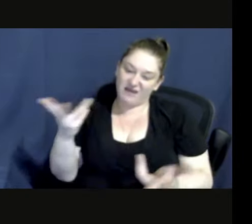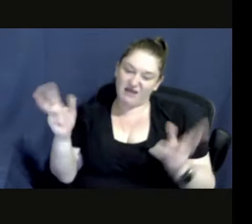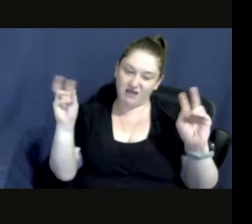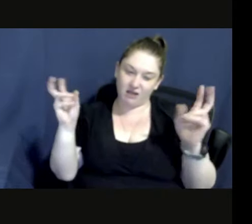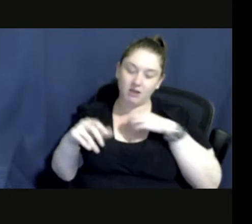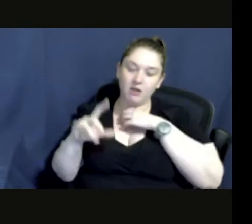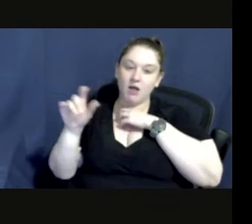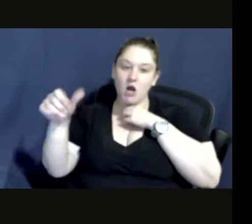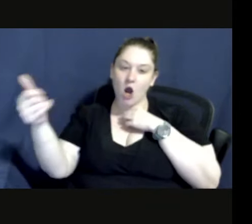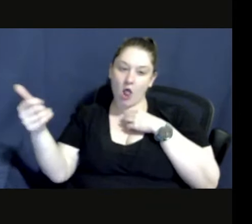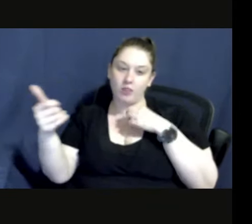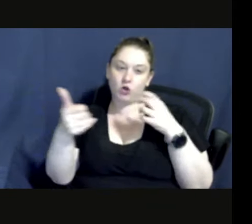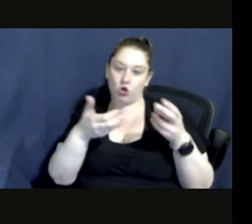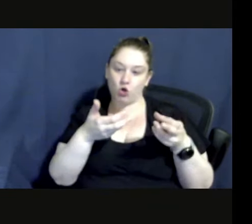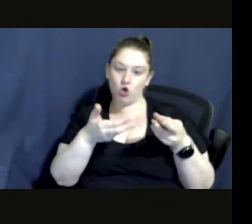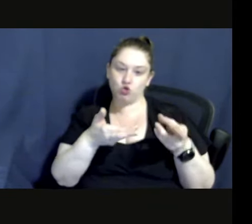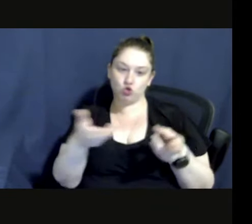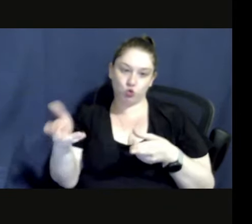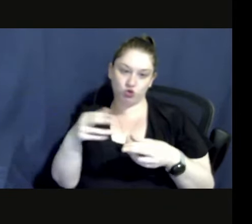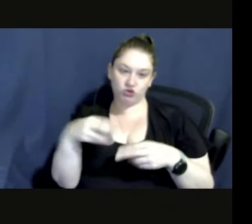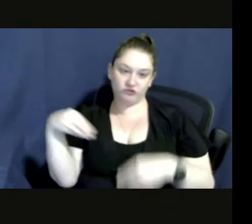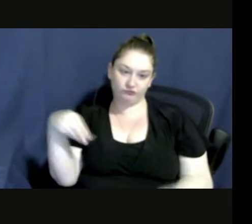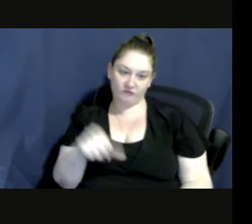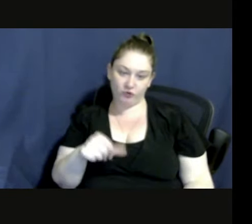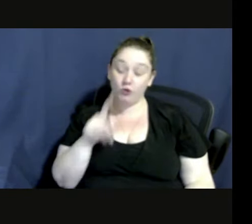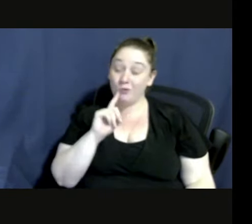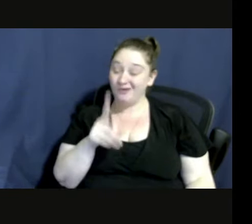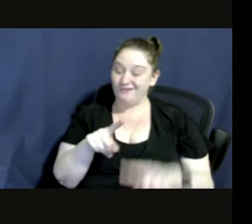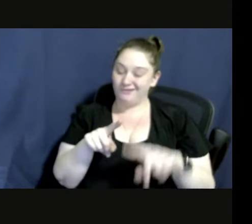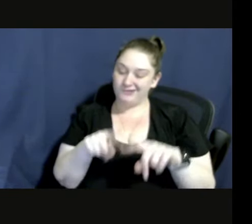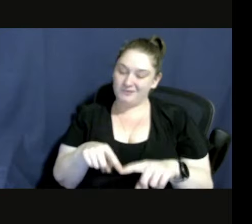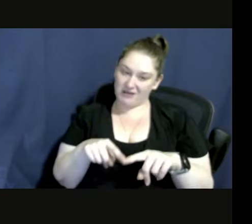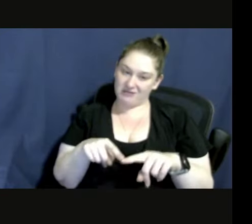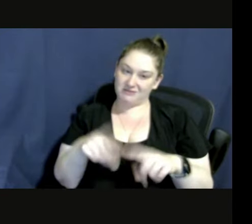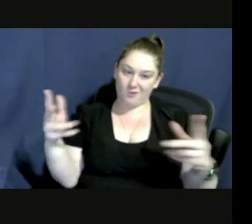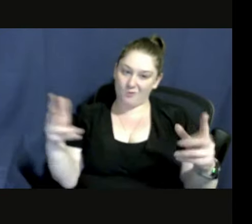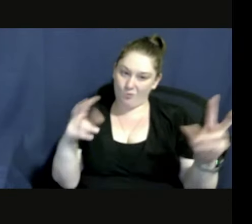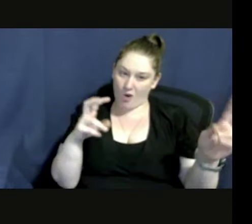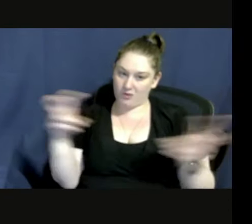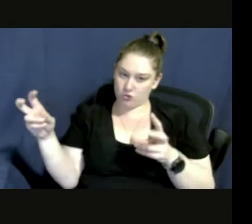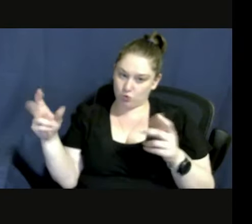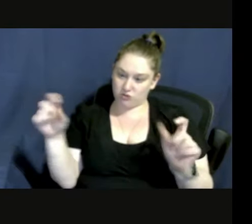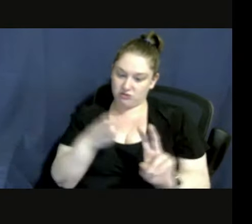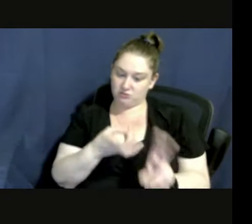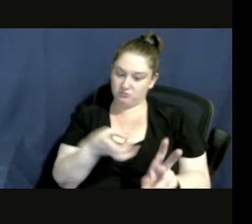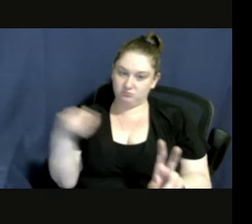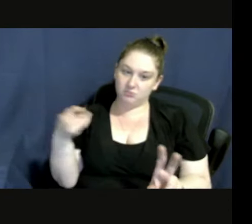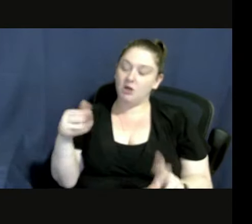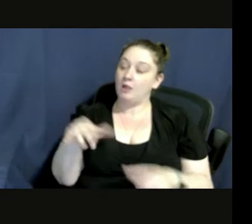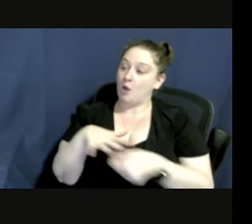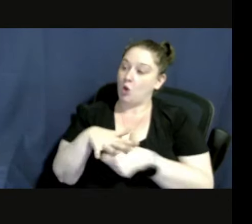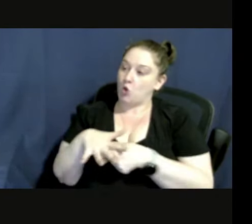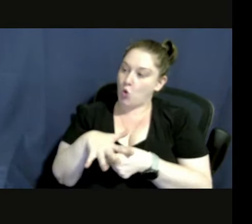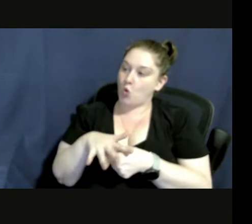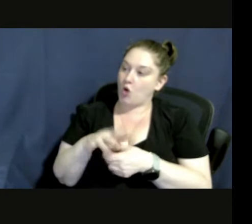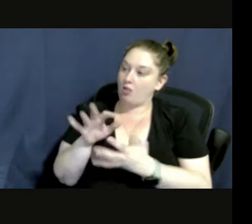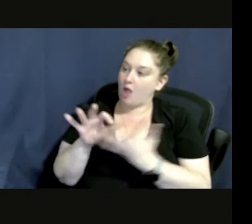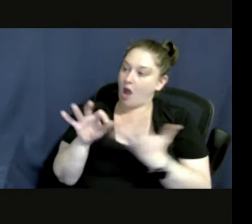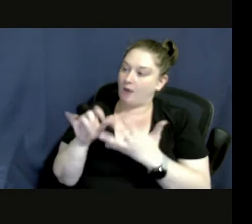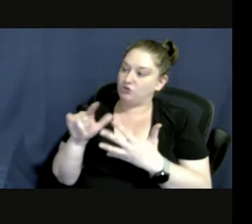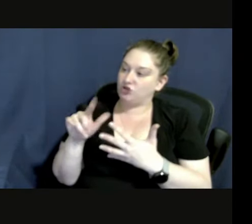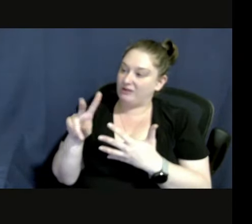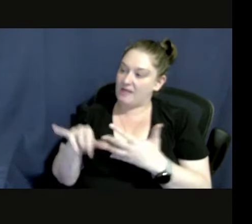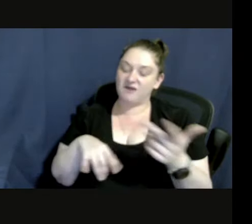Other sources of revenue. So it really depends on what the source is. If you're talking about a local option levy, it has to go to a May